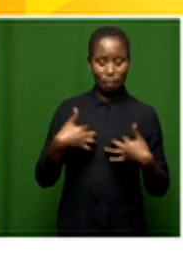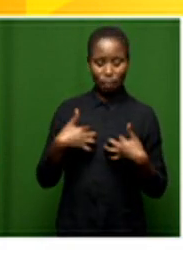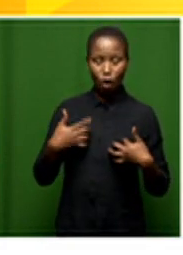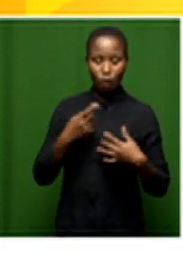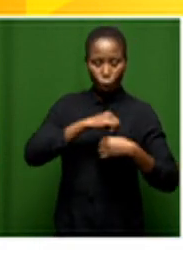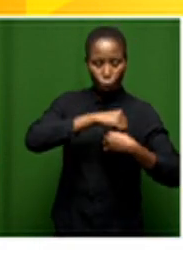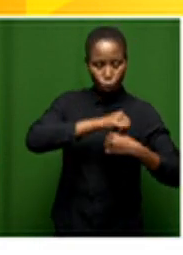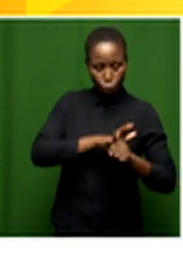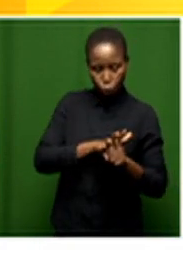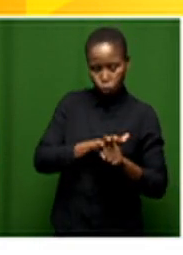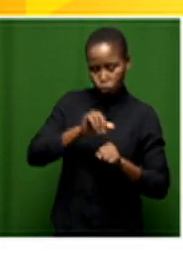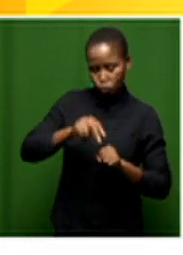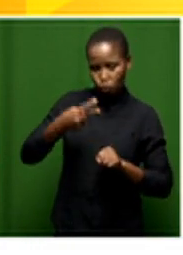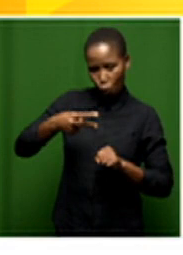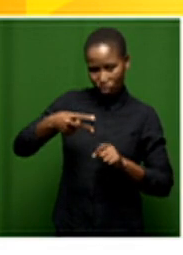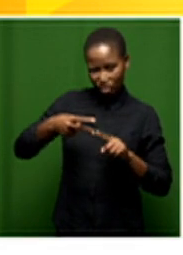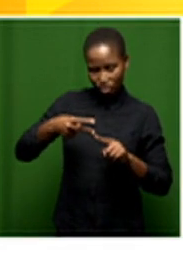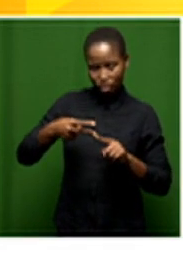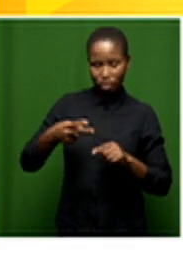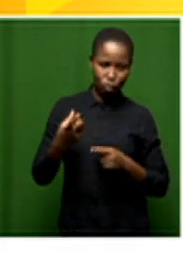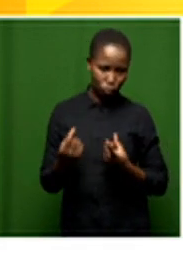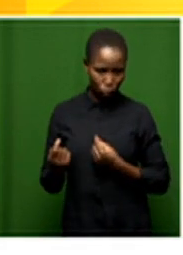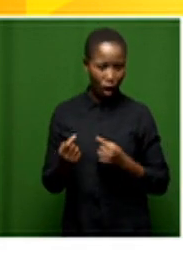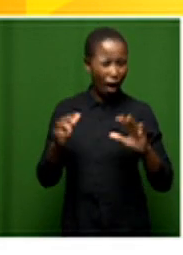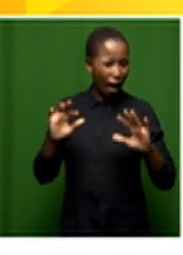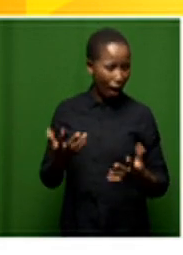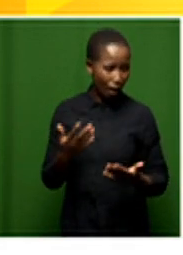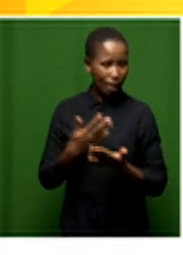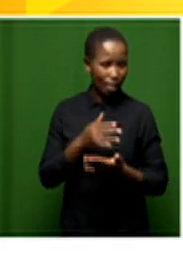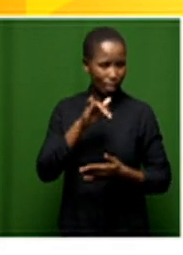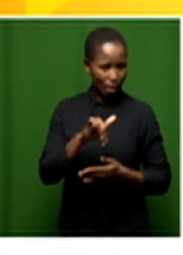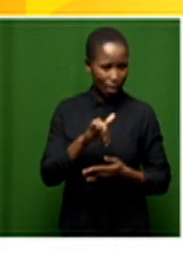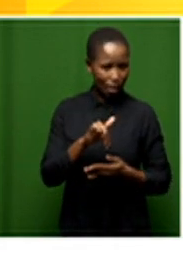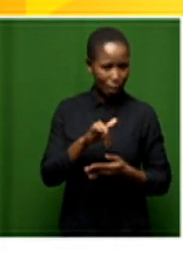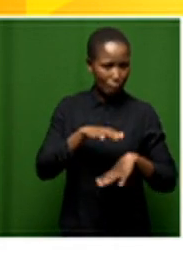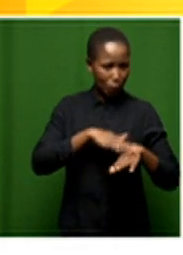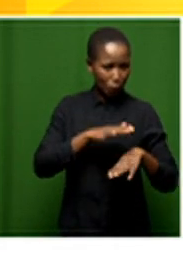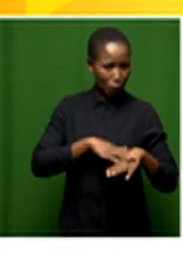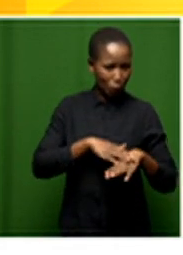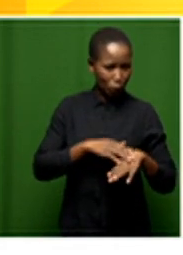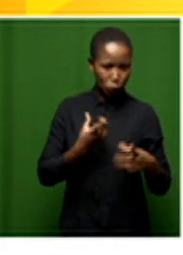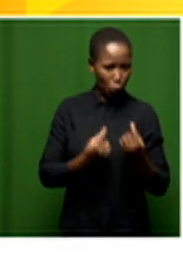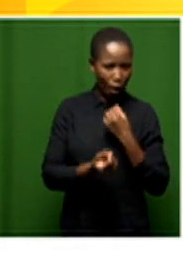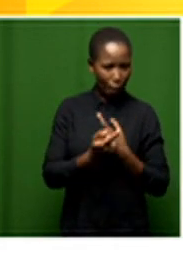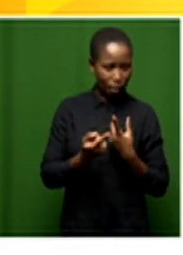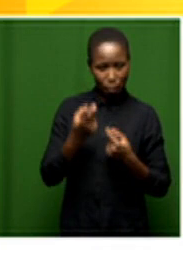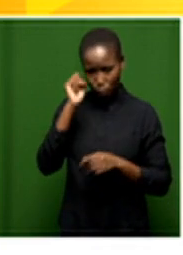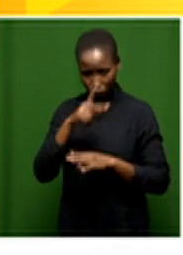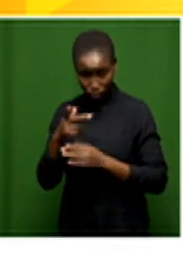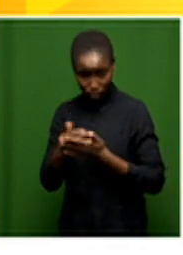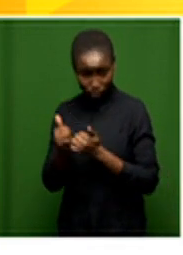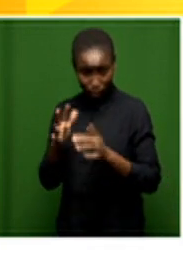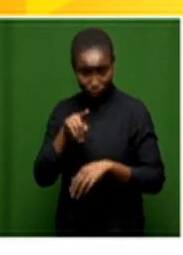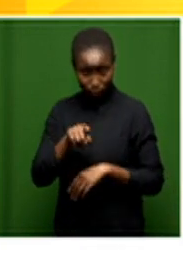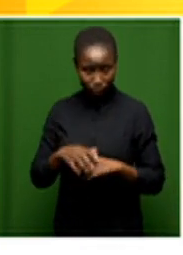how effective these vaccines are, if this does mutate even further, what then? Perhaps, Prof, let's begin with you.